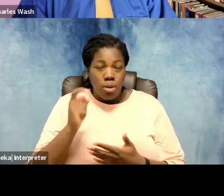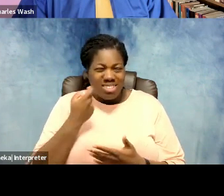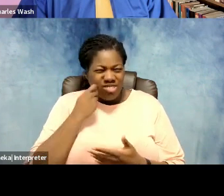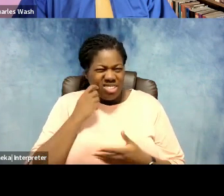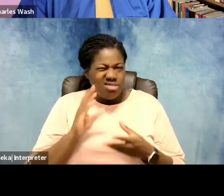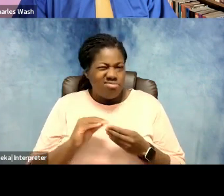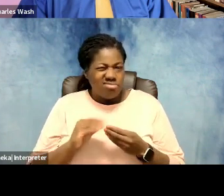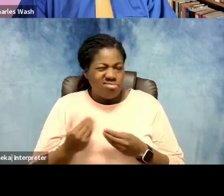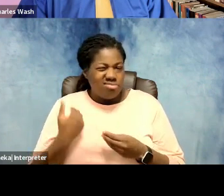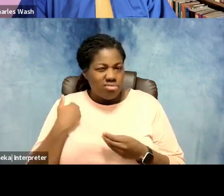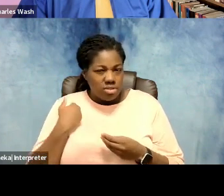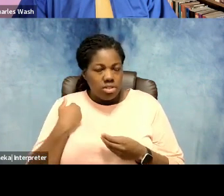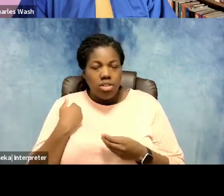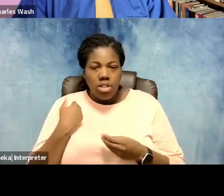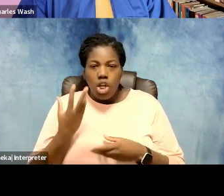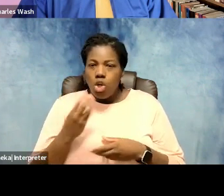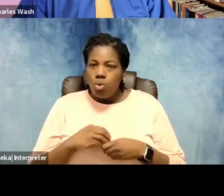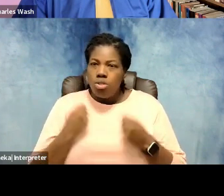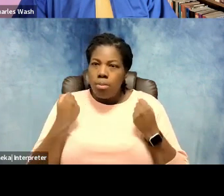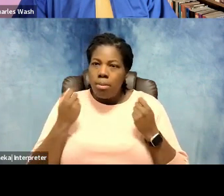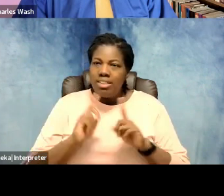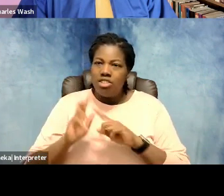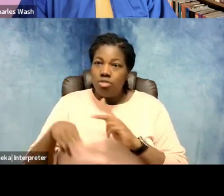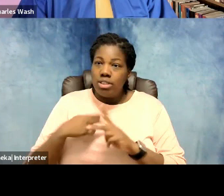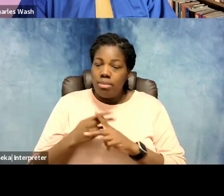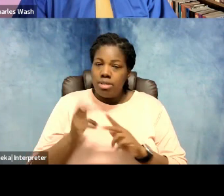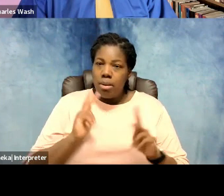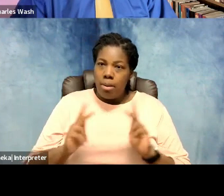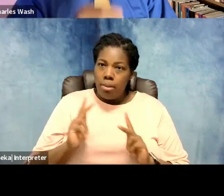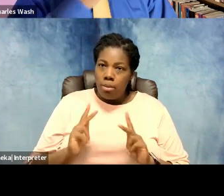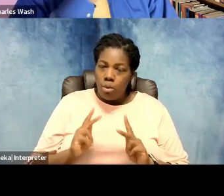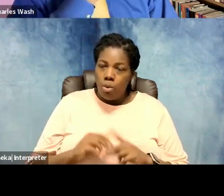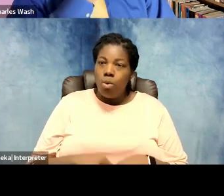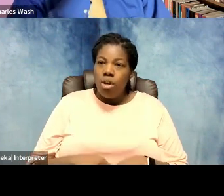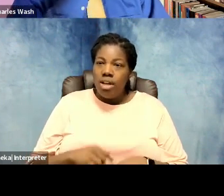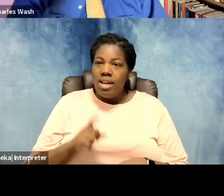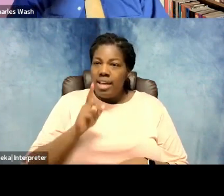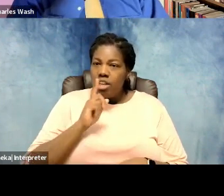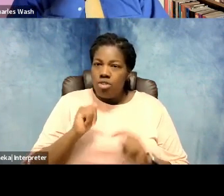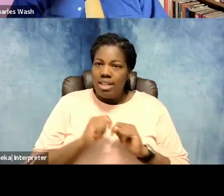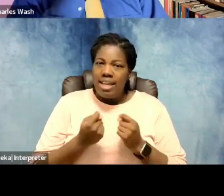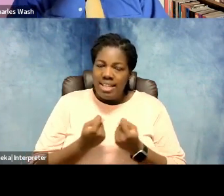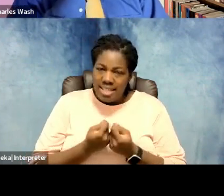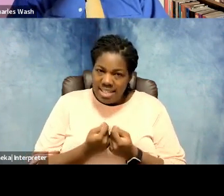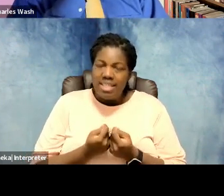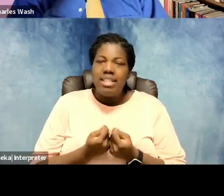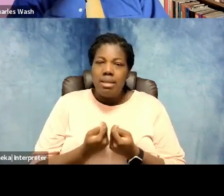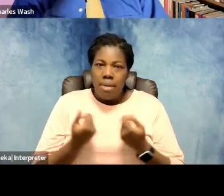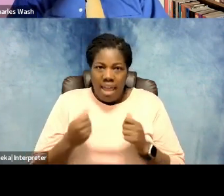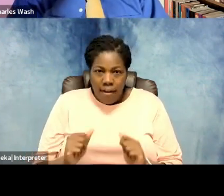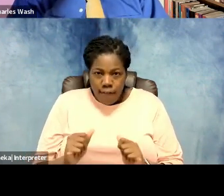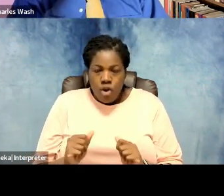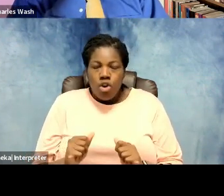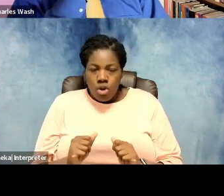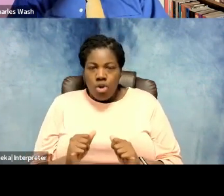about includes so many people to help execute. It is truly a team effort and a team dynamic.